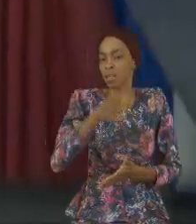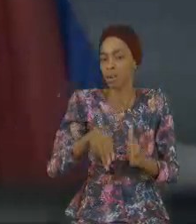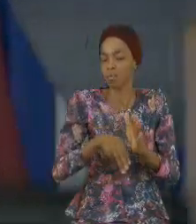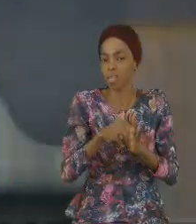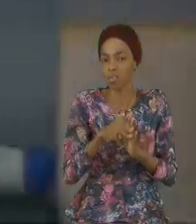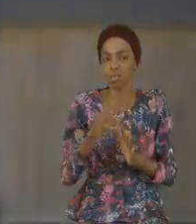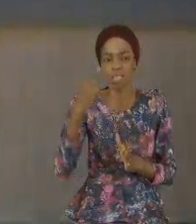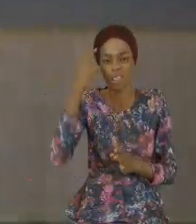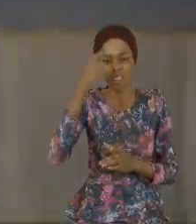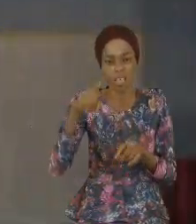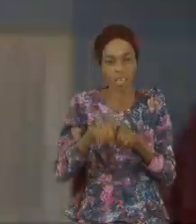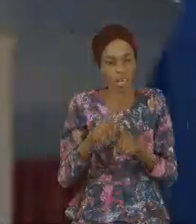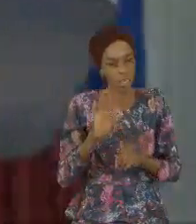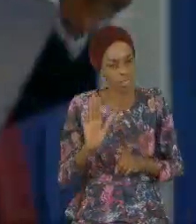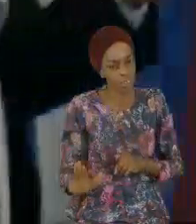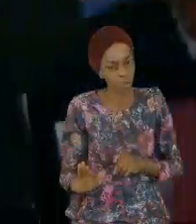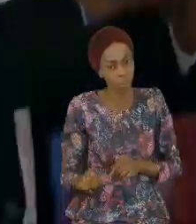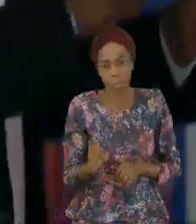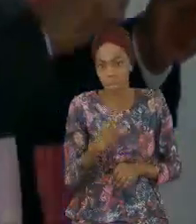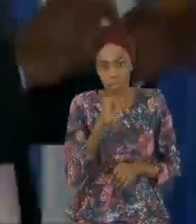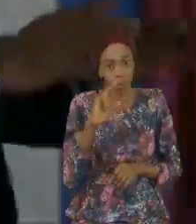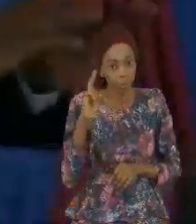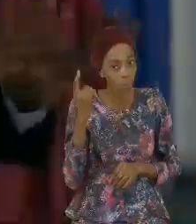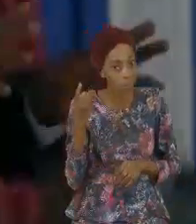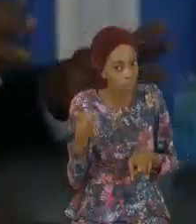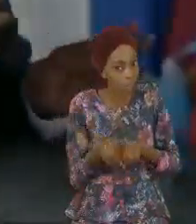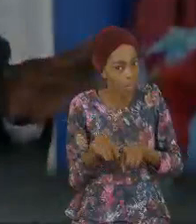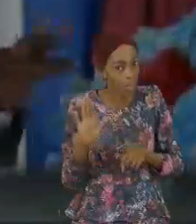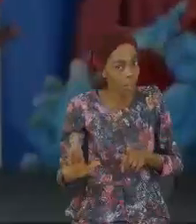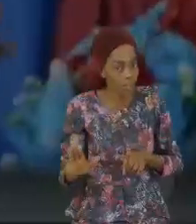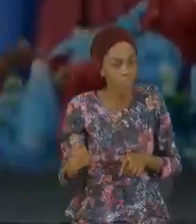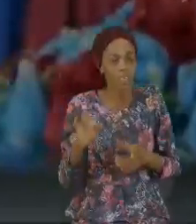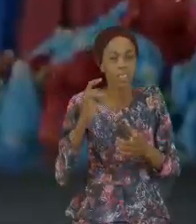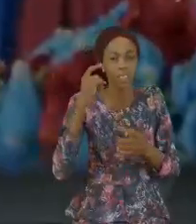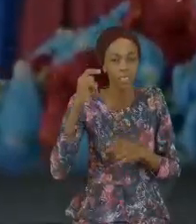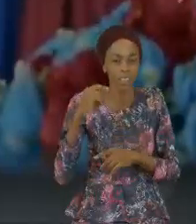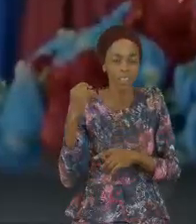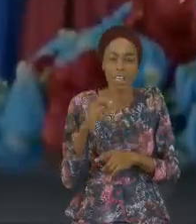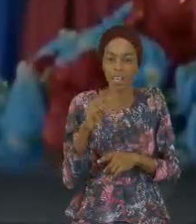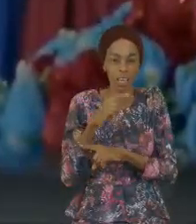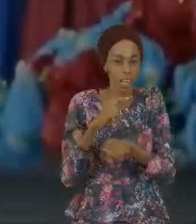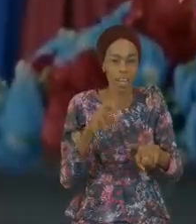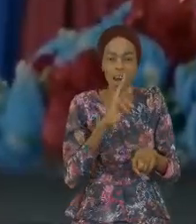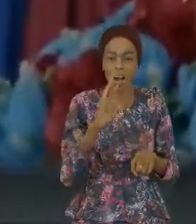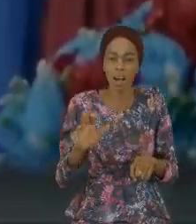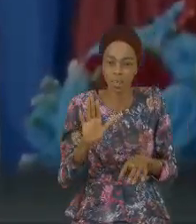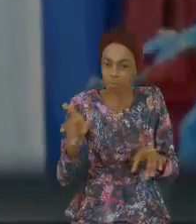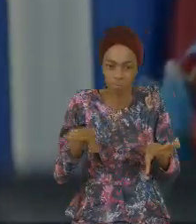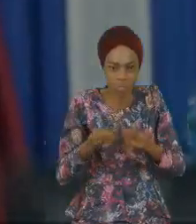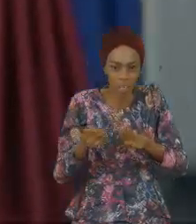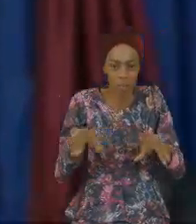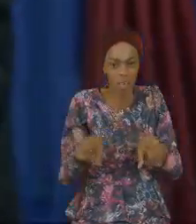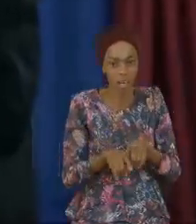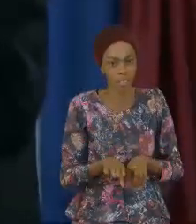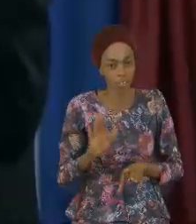like a child. They are not just childlike, they are childish. Childish in the